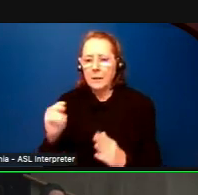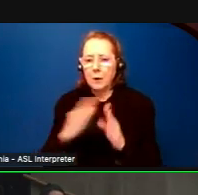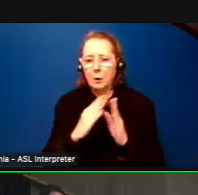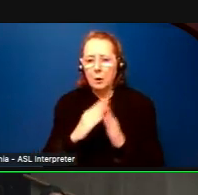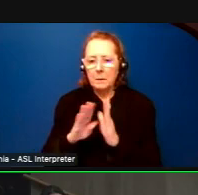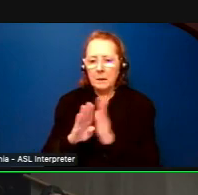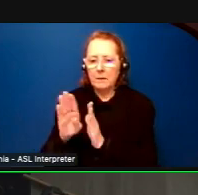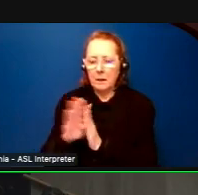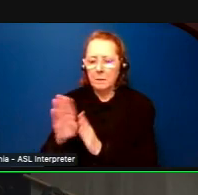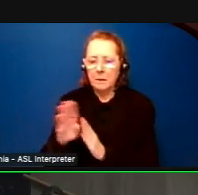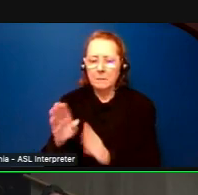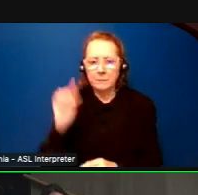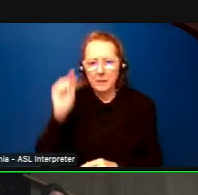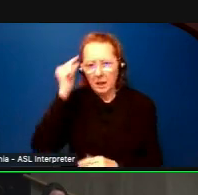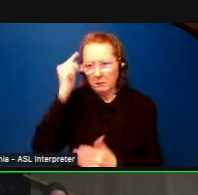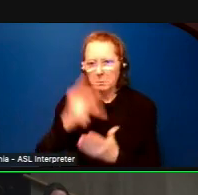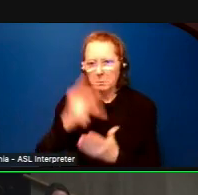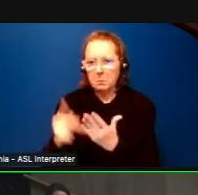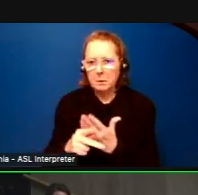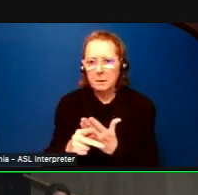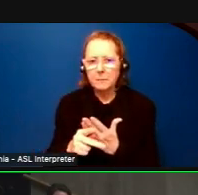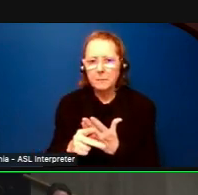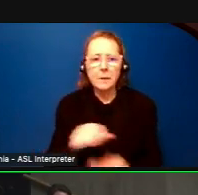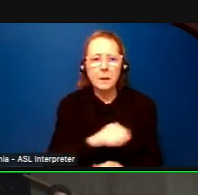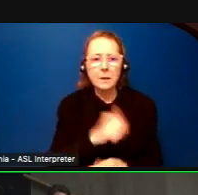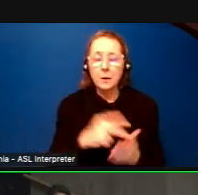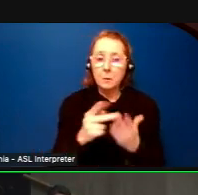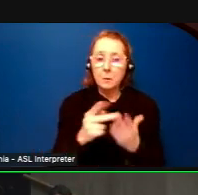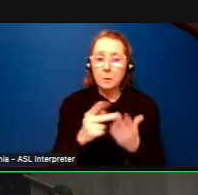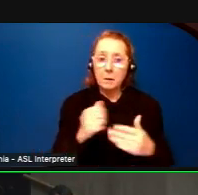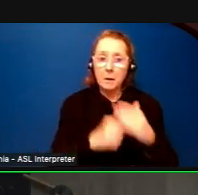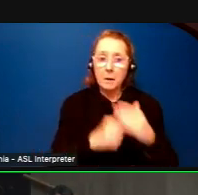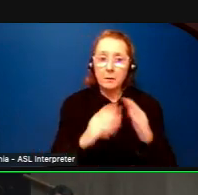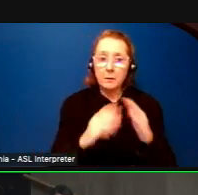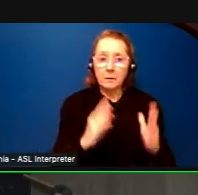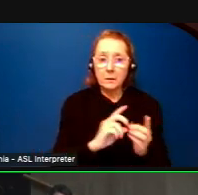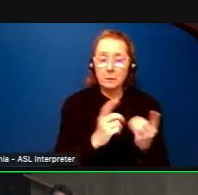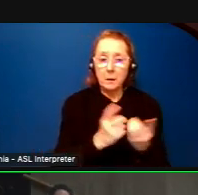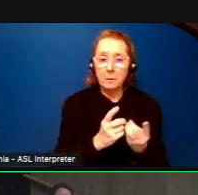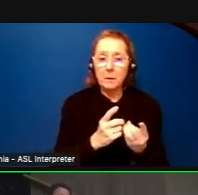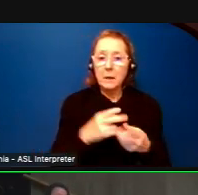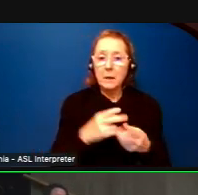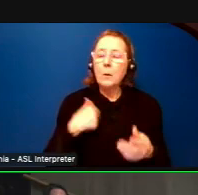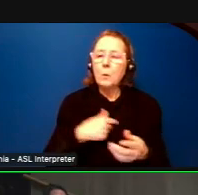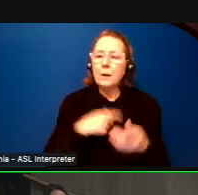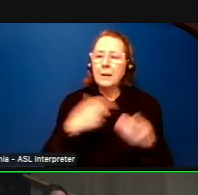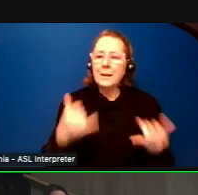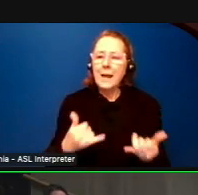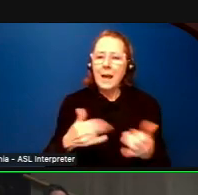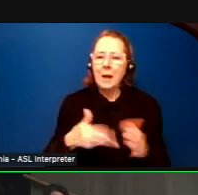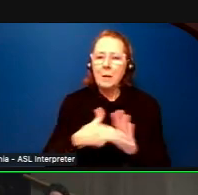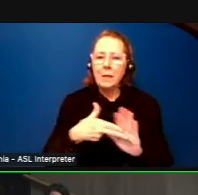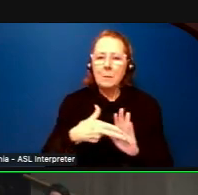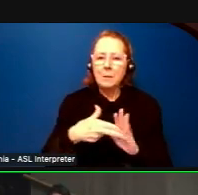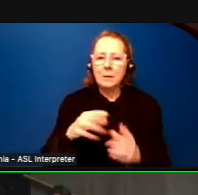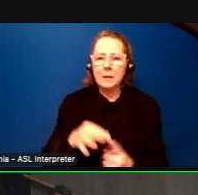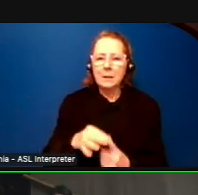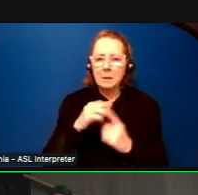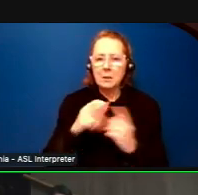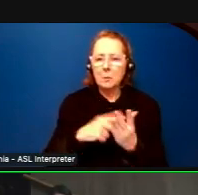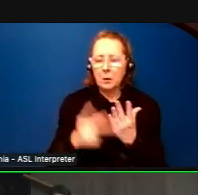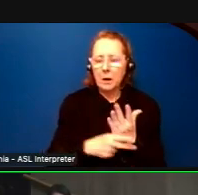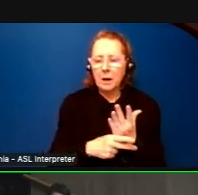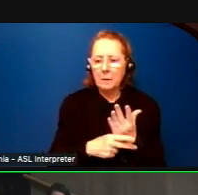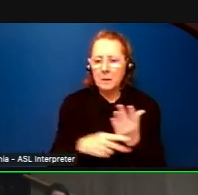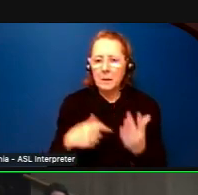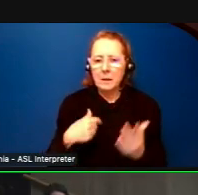The other program in our voucher department is what we now call the special programs. We've gone away from not necessarily only calling